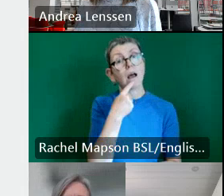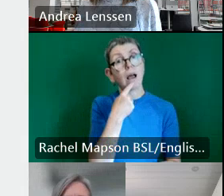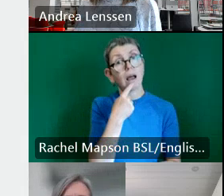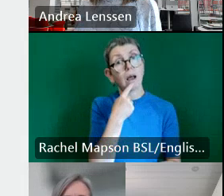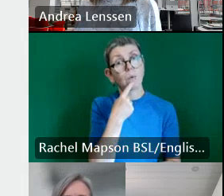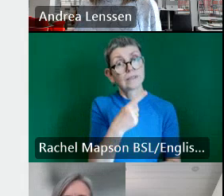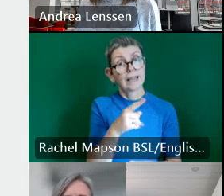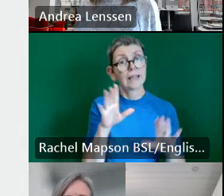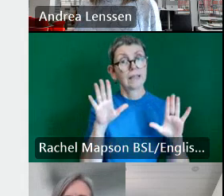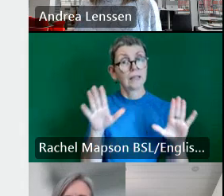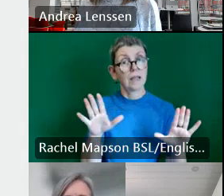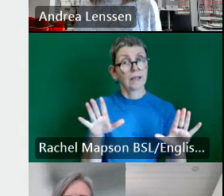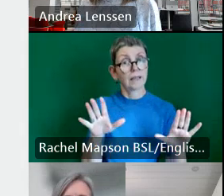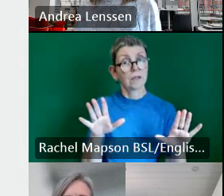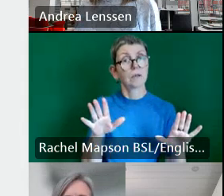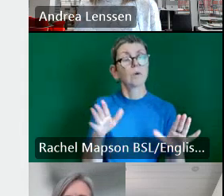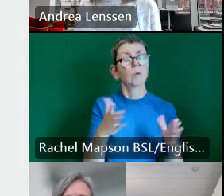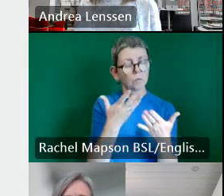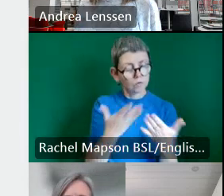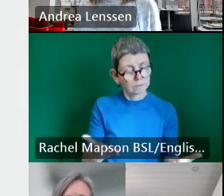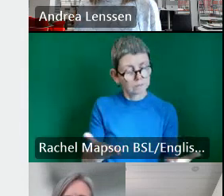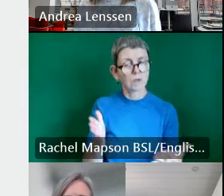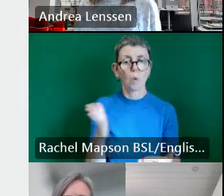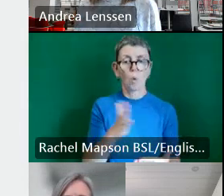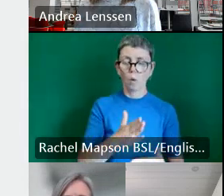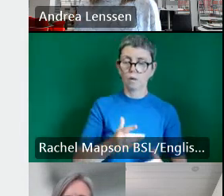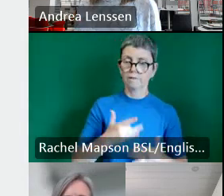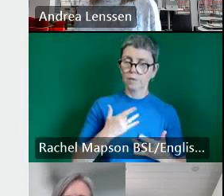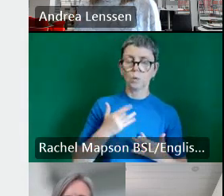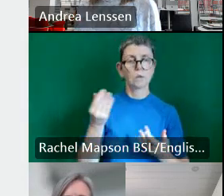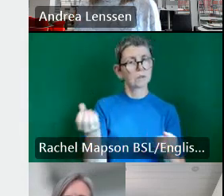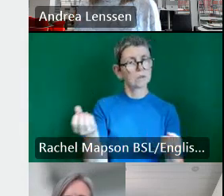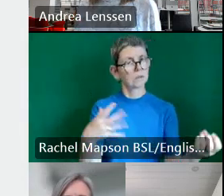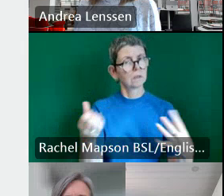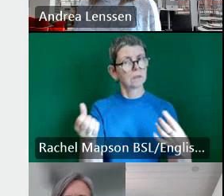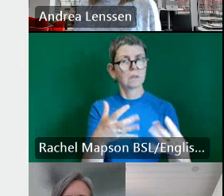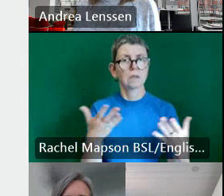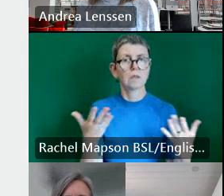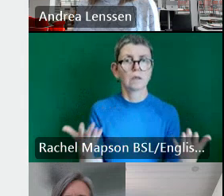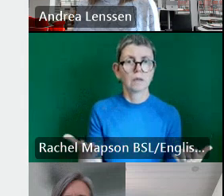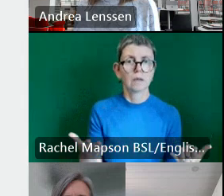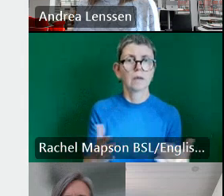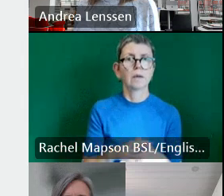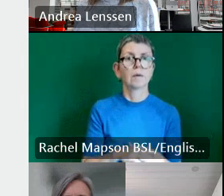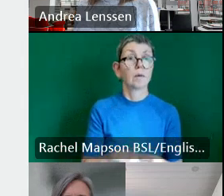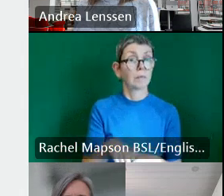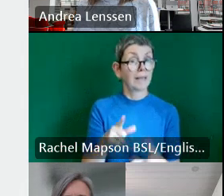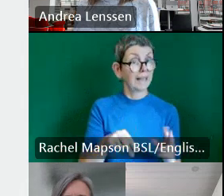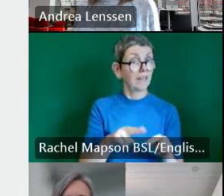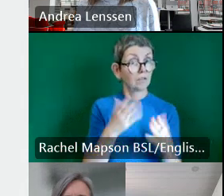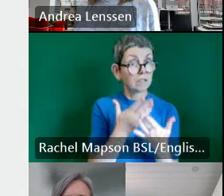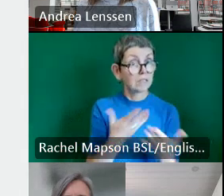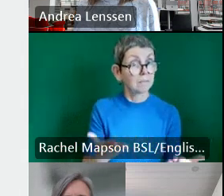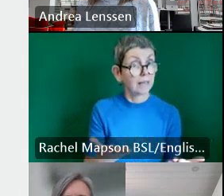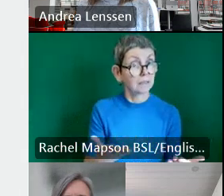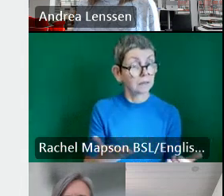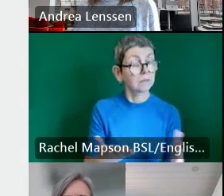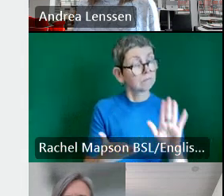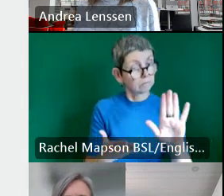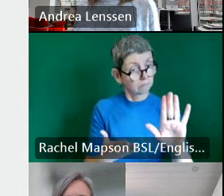lecture saying, okay, we're going to be respectful of all voices, or, this person, you may be asked to leave, right? Because we want to make sure that everybody feels safe